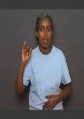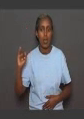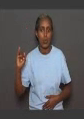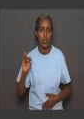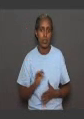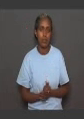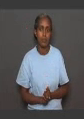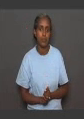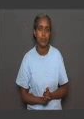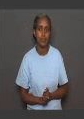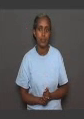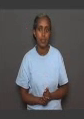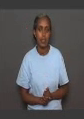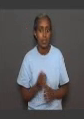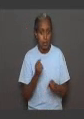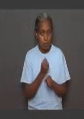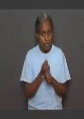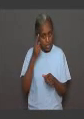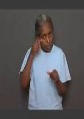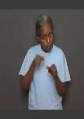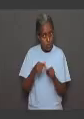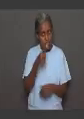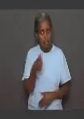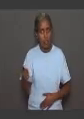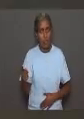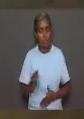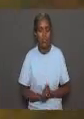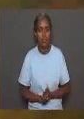iota. Make a note of this, everyone.